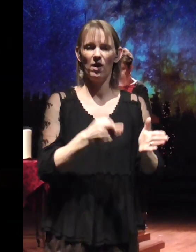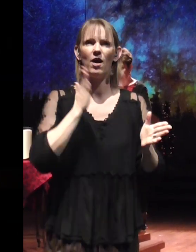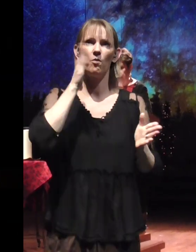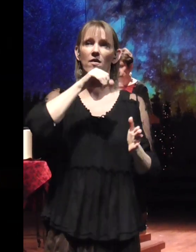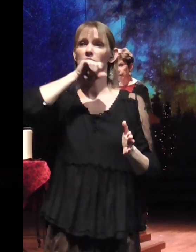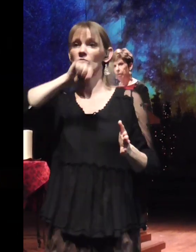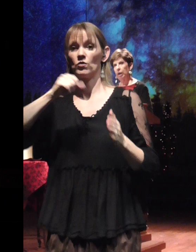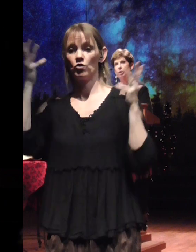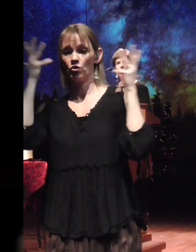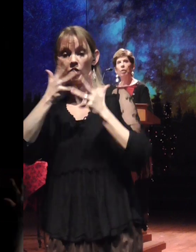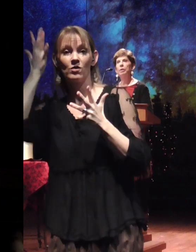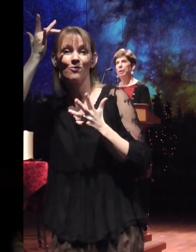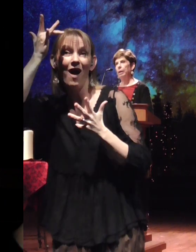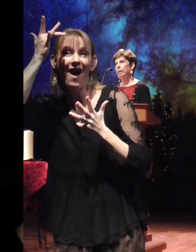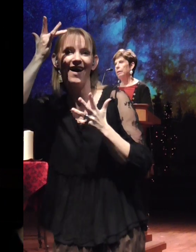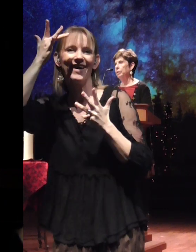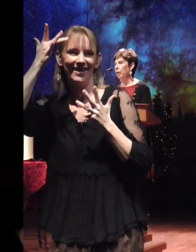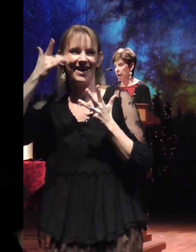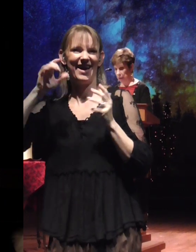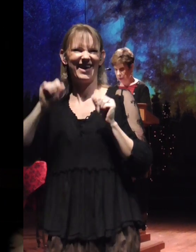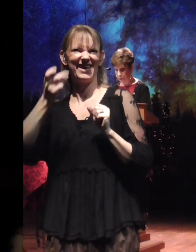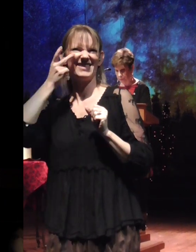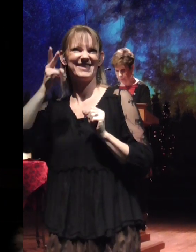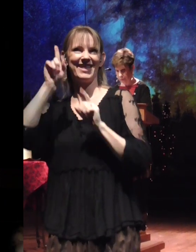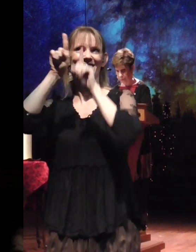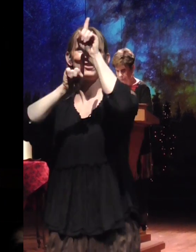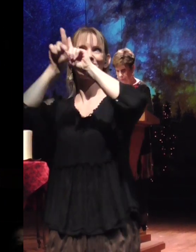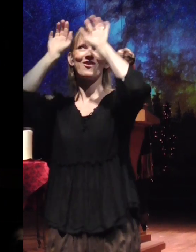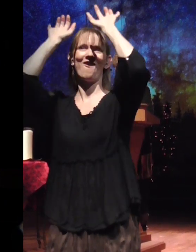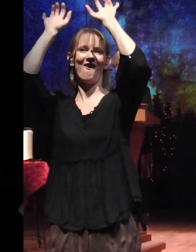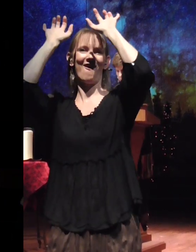the darkness, for it shows me the stars.